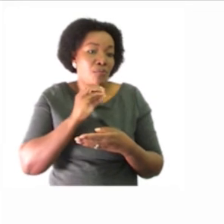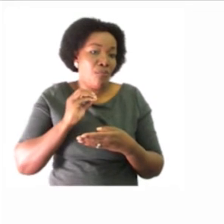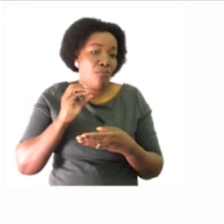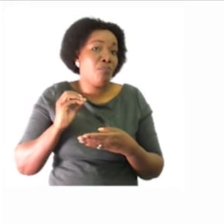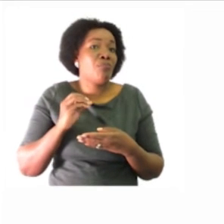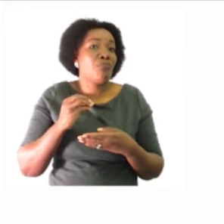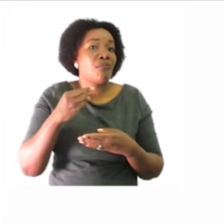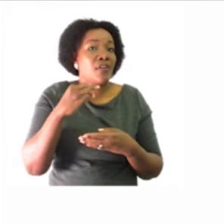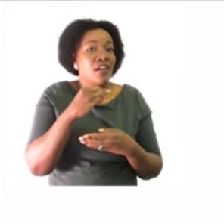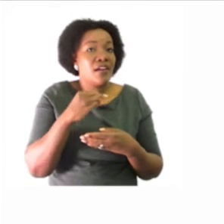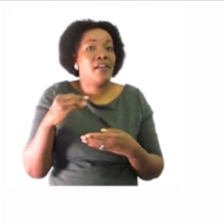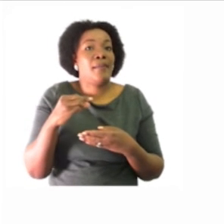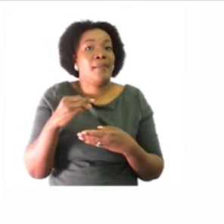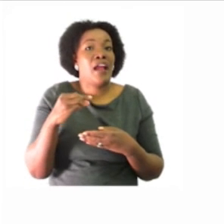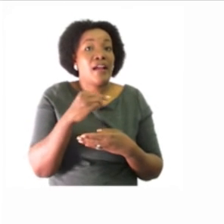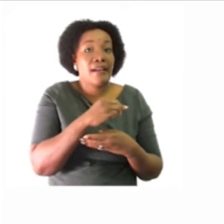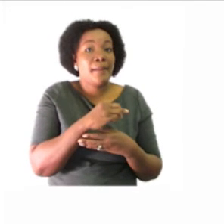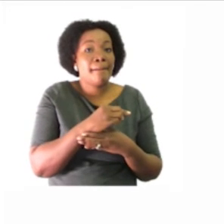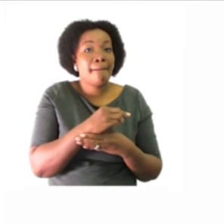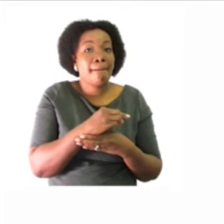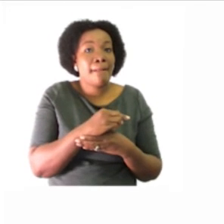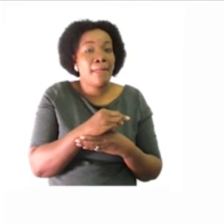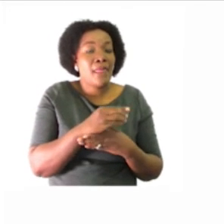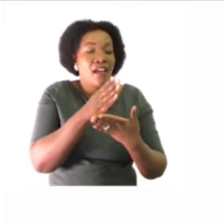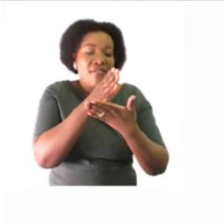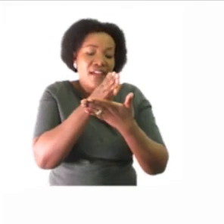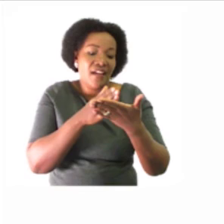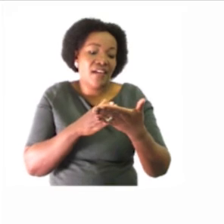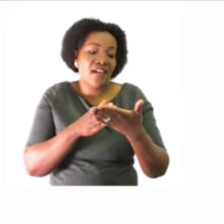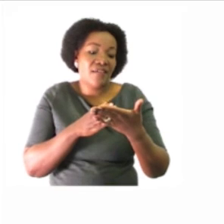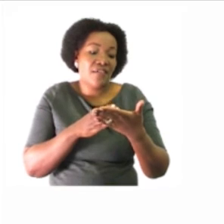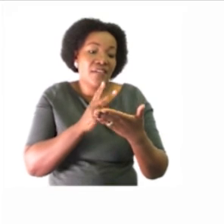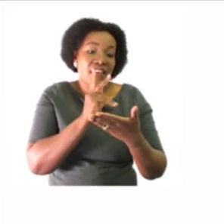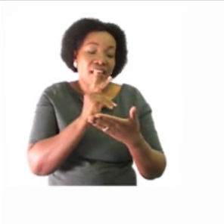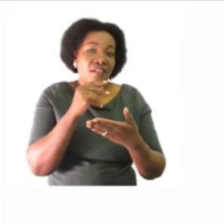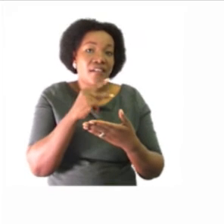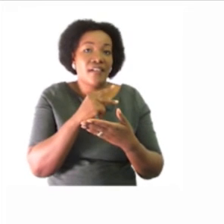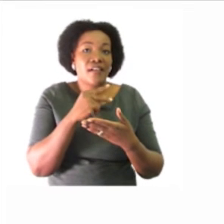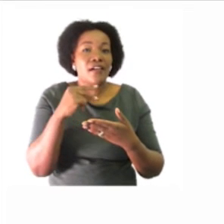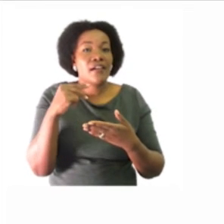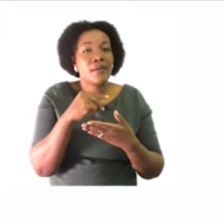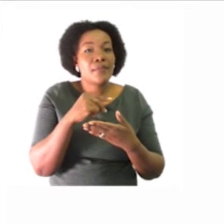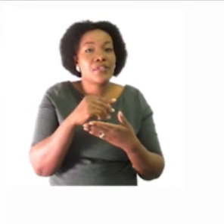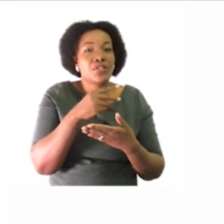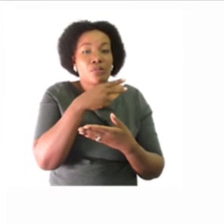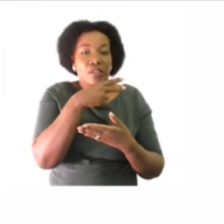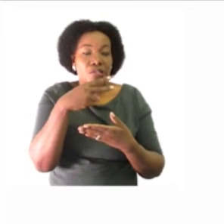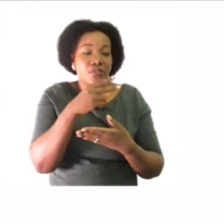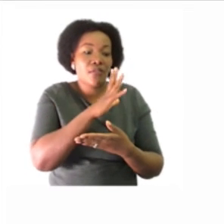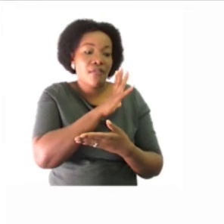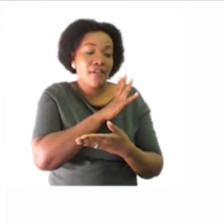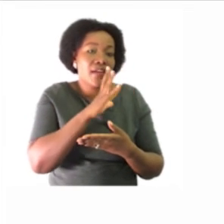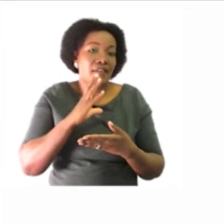1,000 grams. And a half of a kilogram equals to 500 grams. And then we